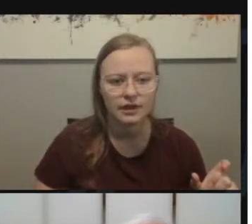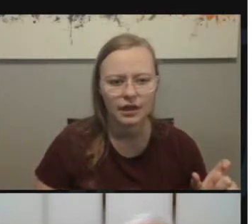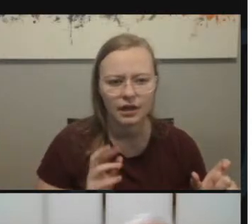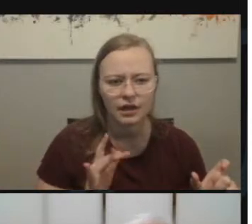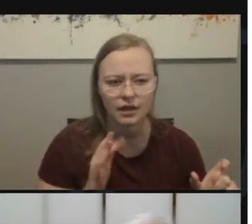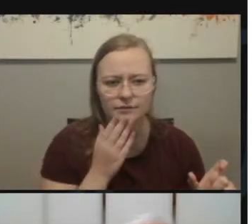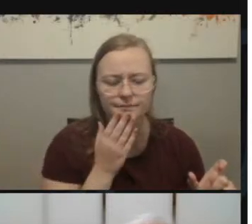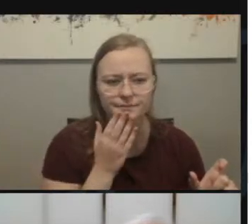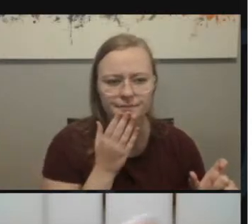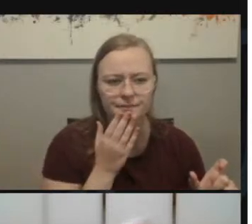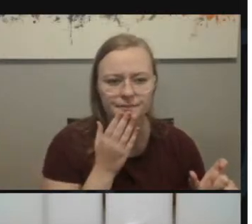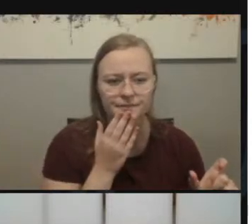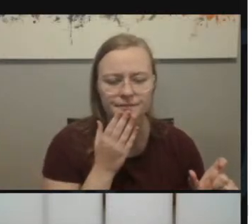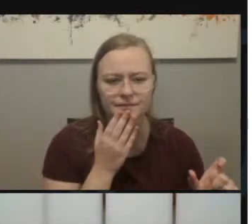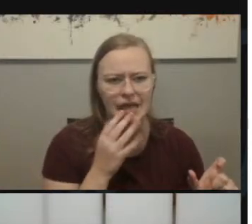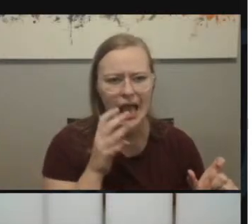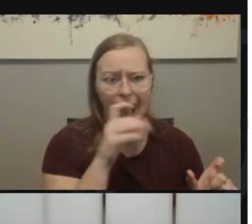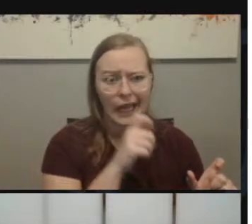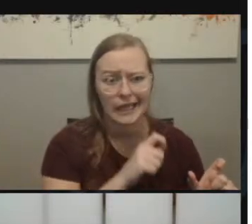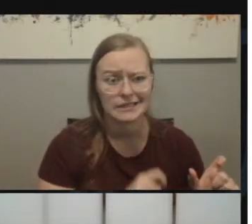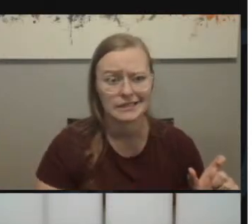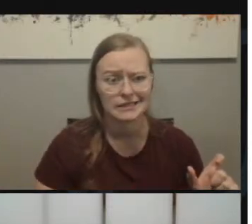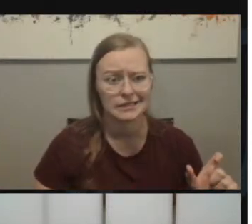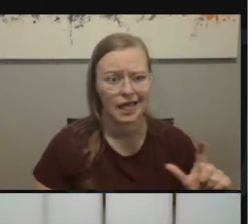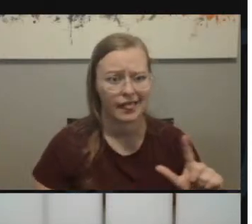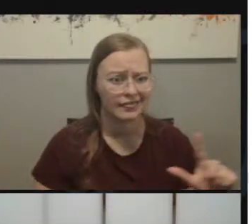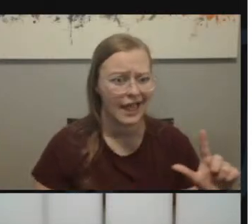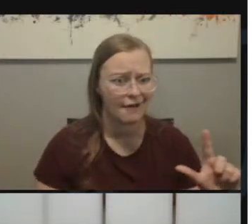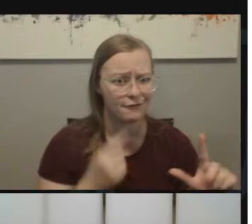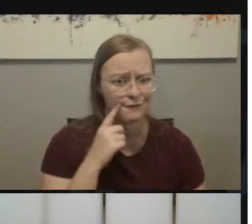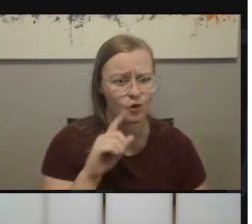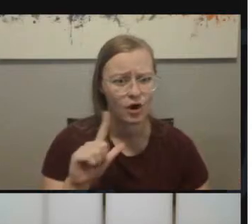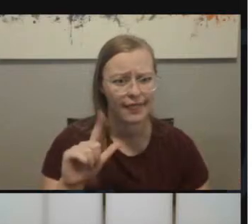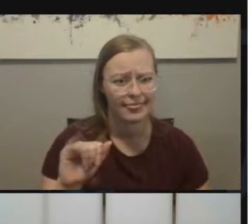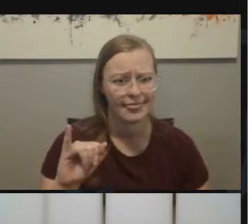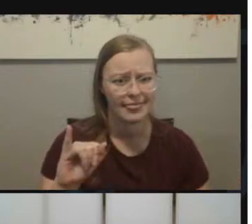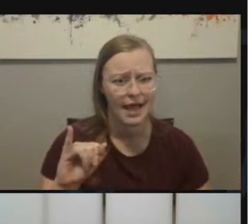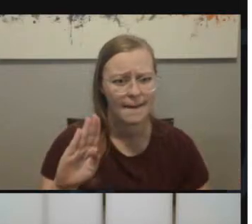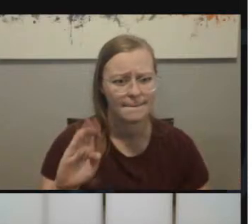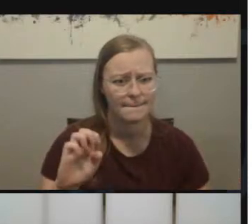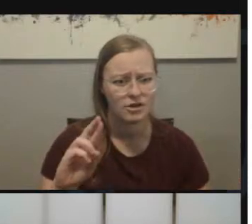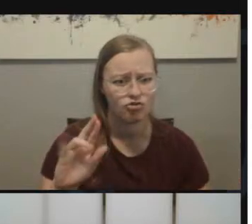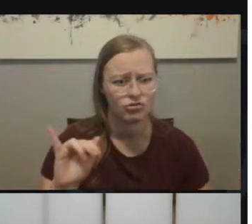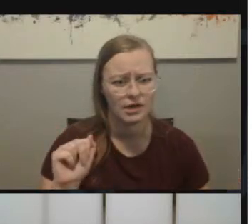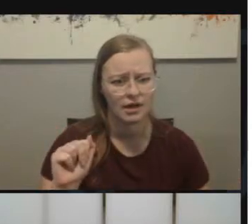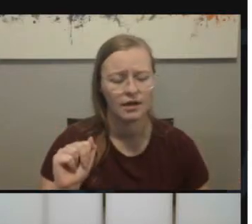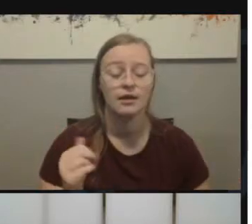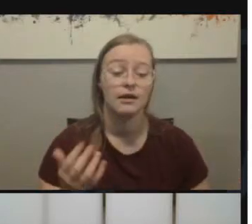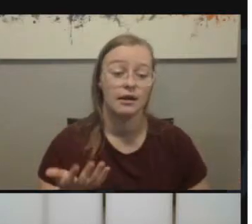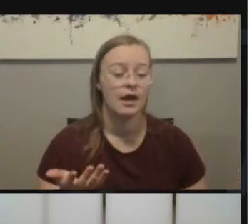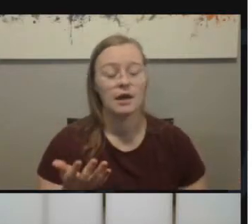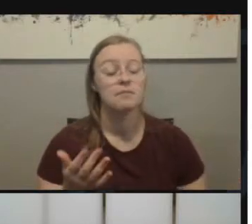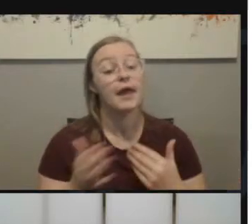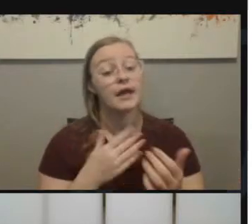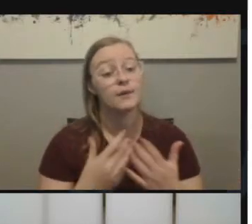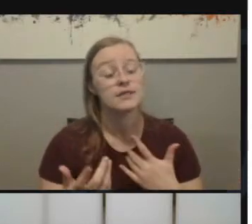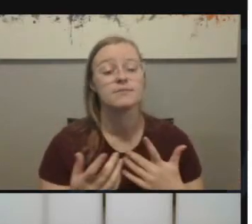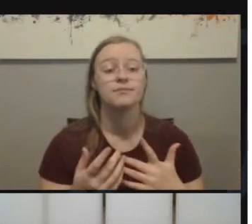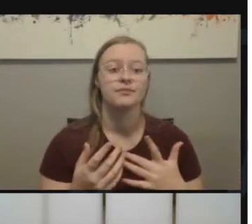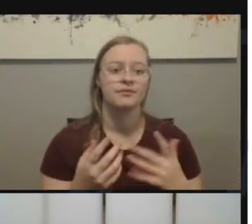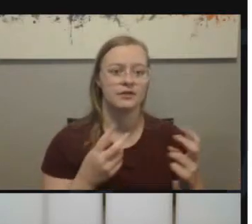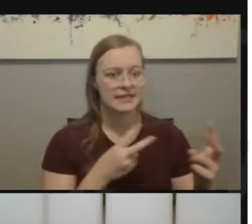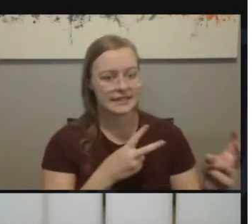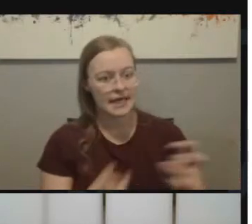I guess it's left for Liberia. In any case, they were taking the names